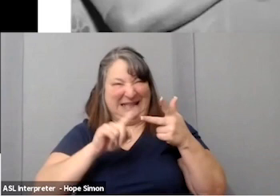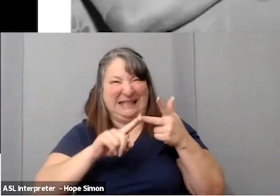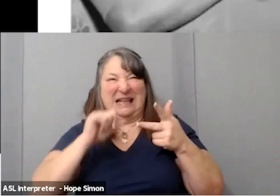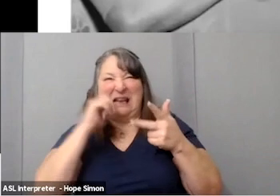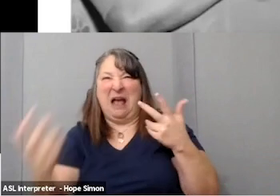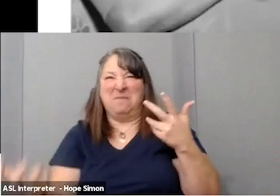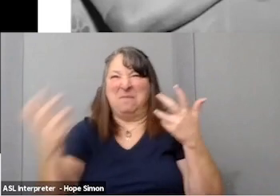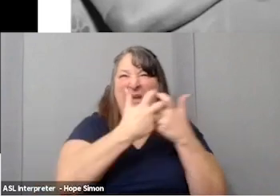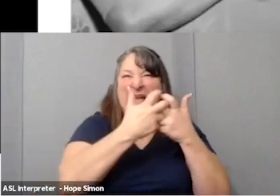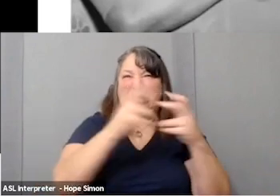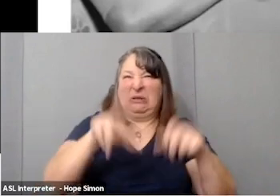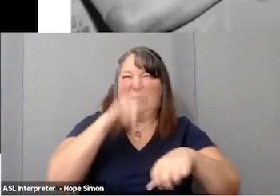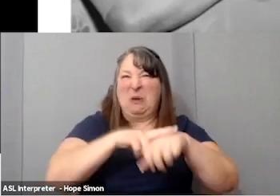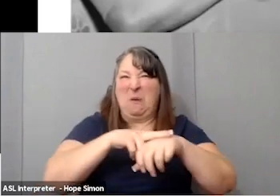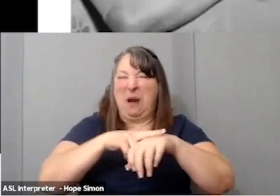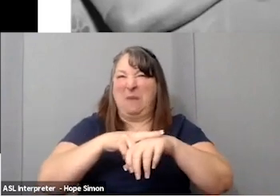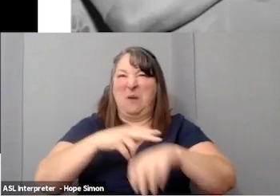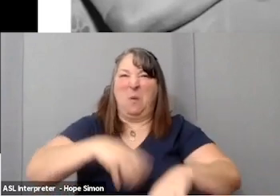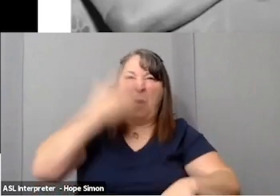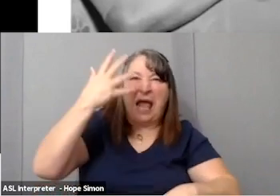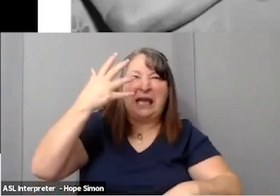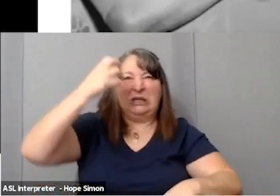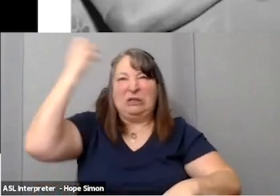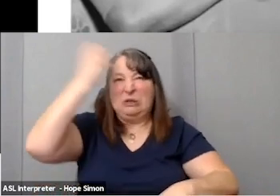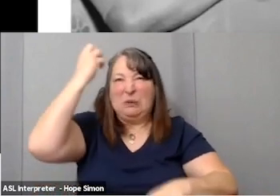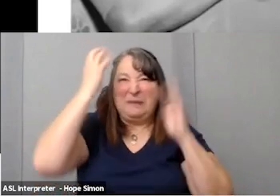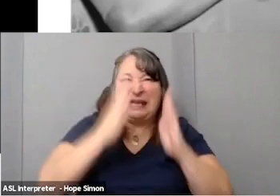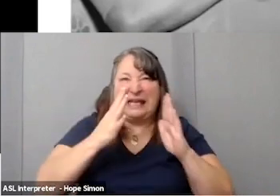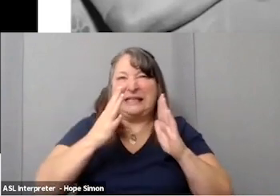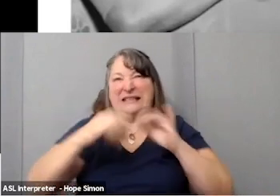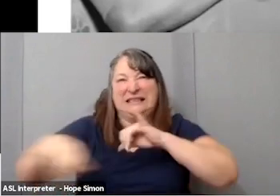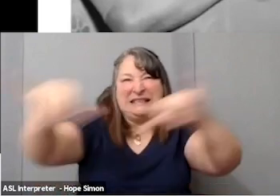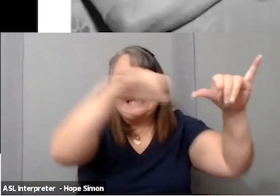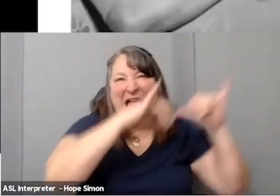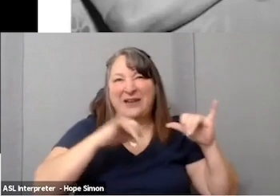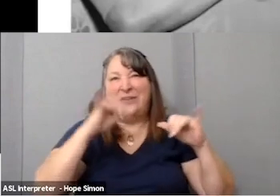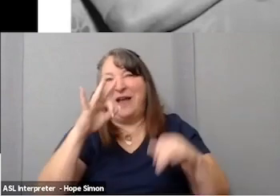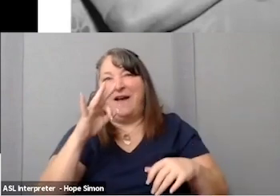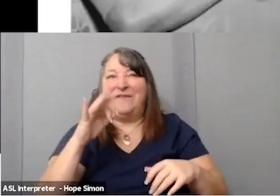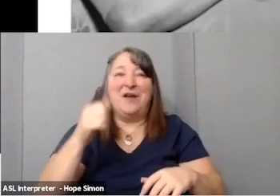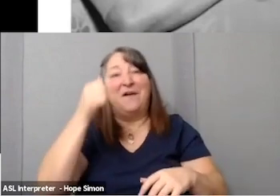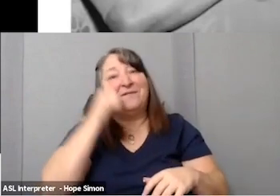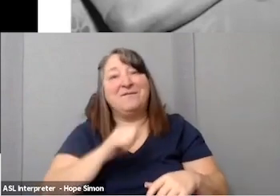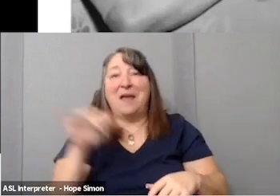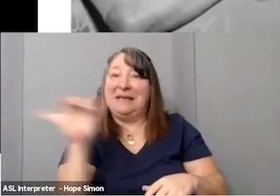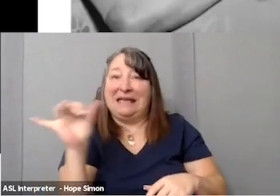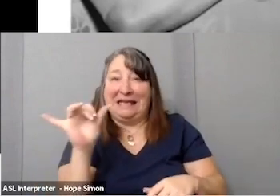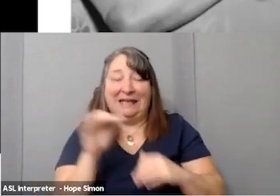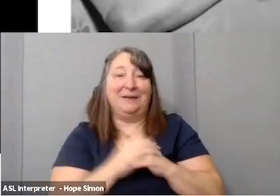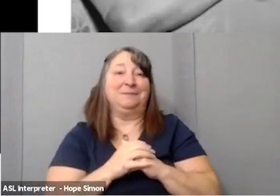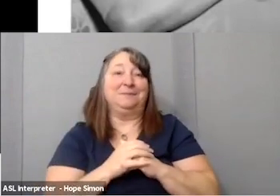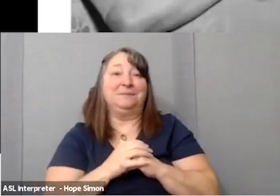demure white European standard of femininity. So we've